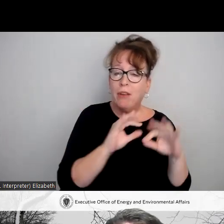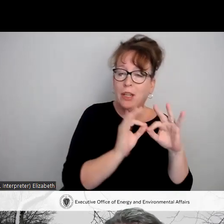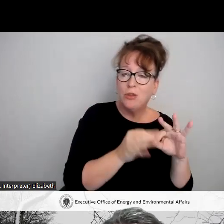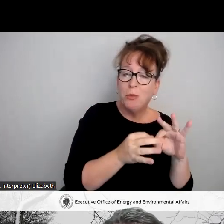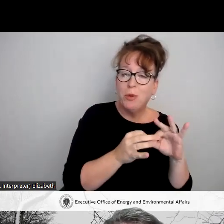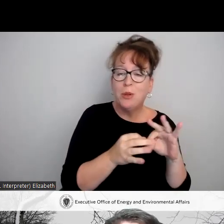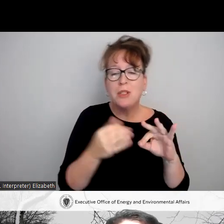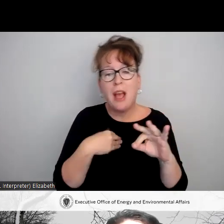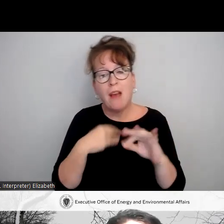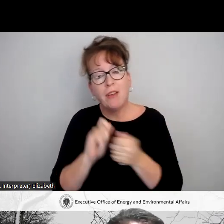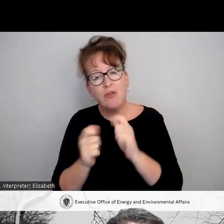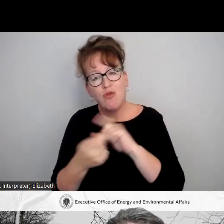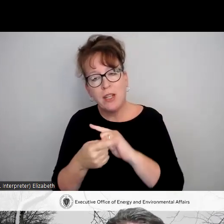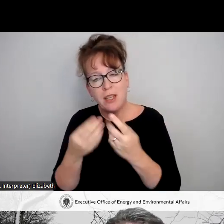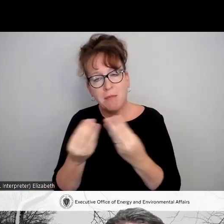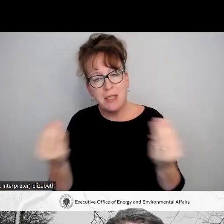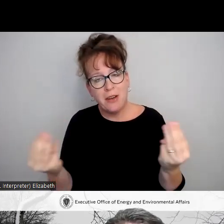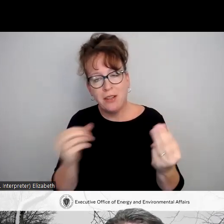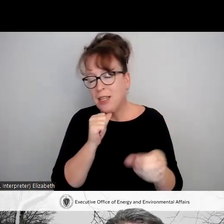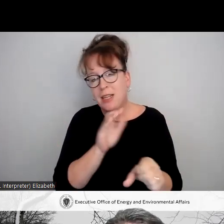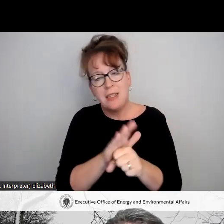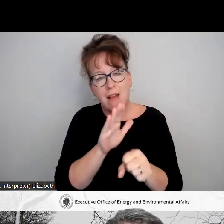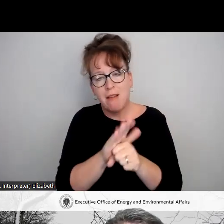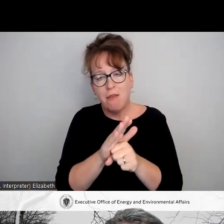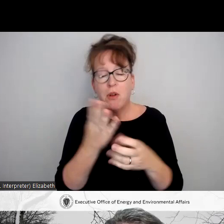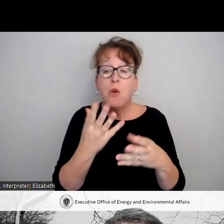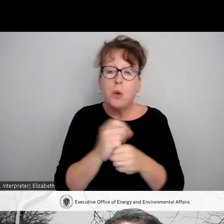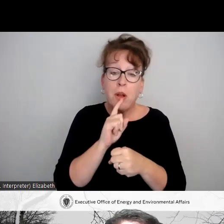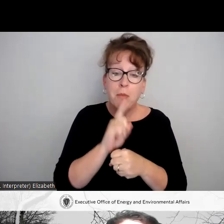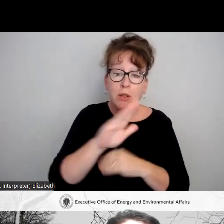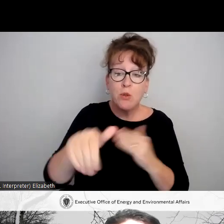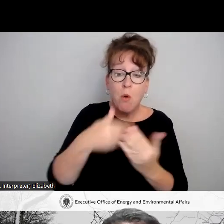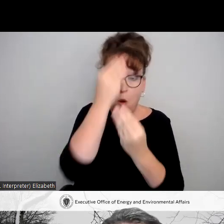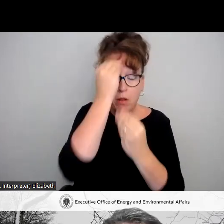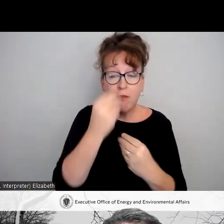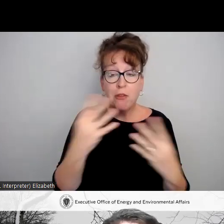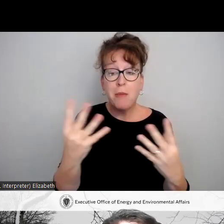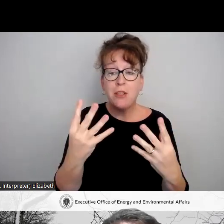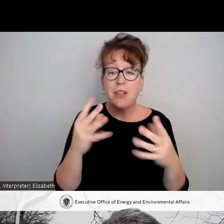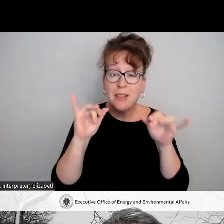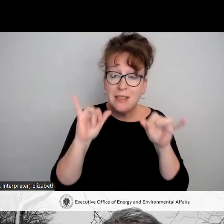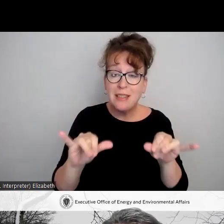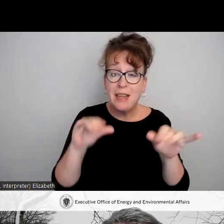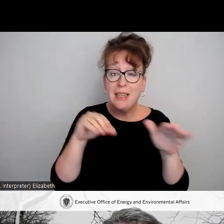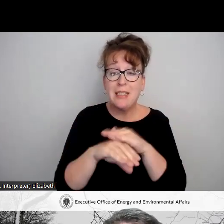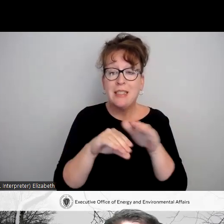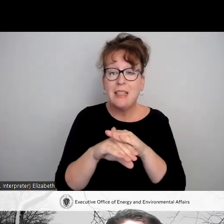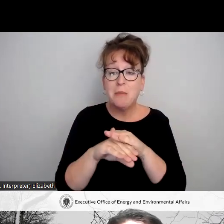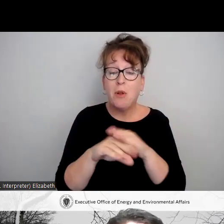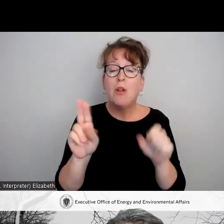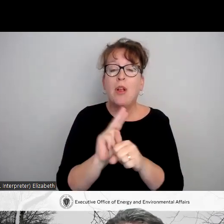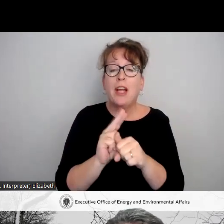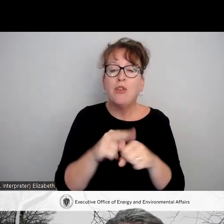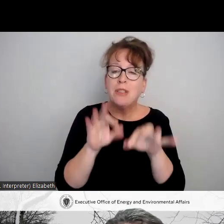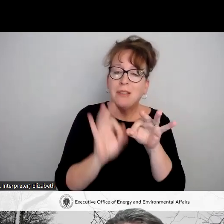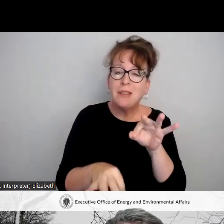not enough. We're working to ensure that the information that we're providing is accessible and in plain language. And we